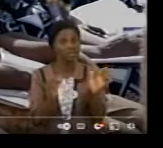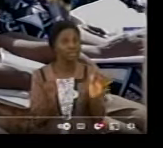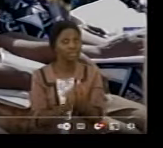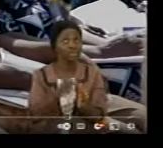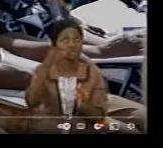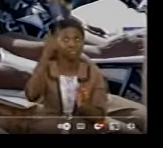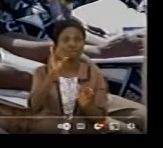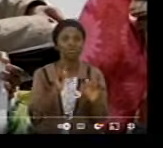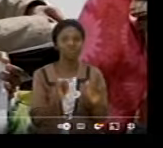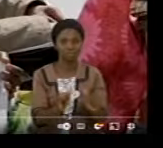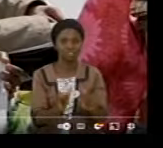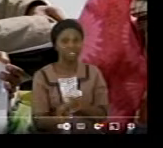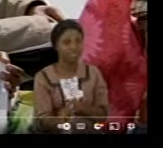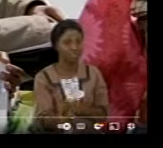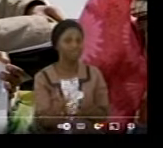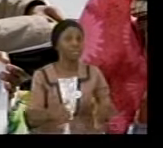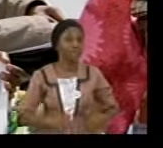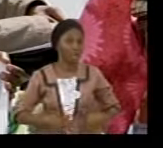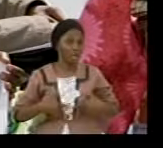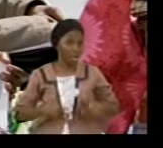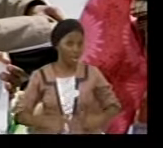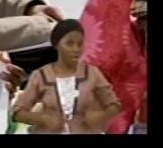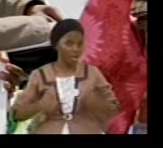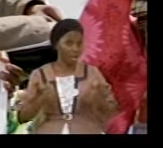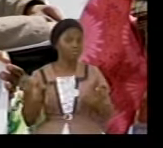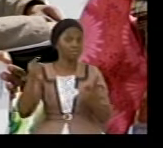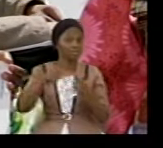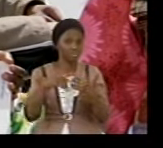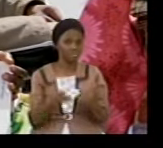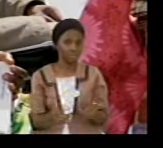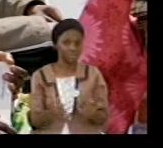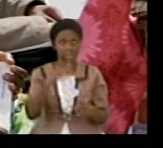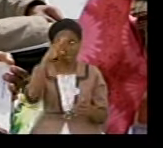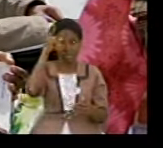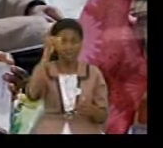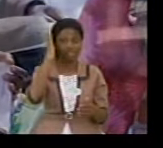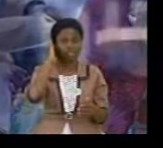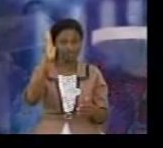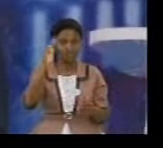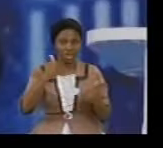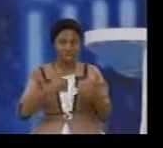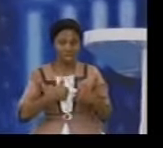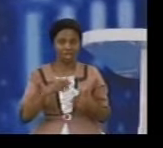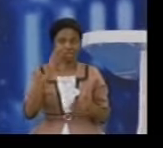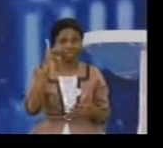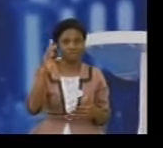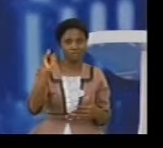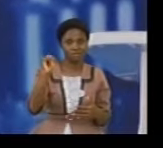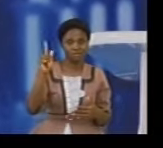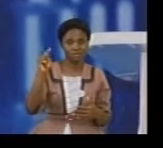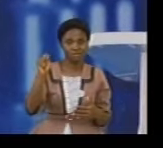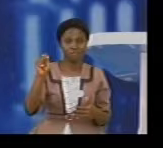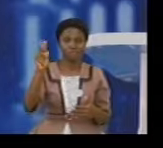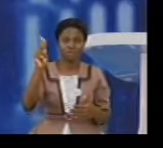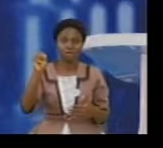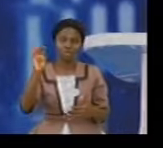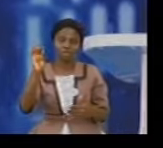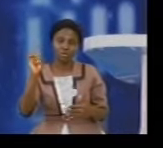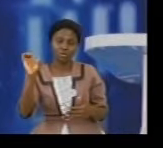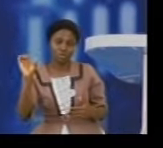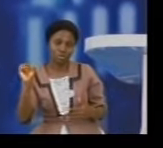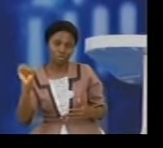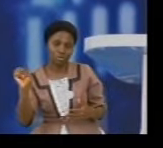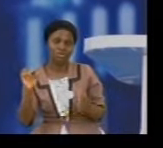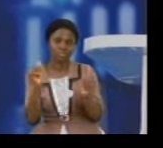He'll bear your witness with signs, with wonders, with power, with miracle, with